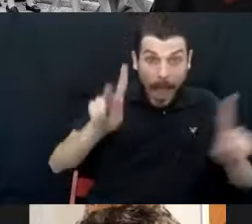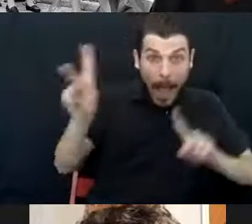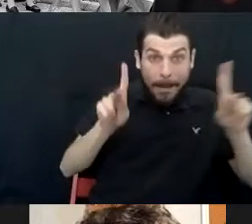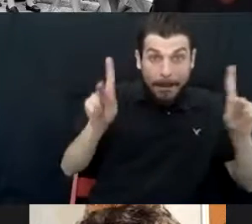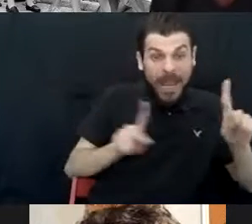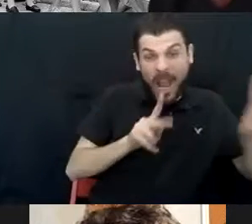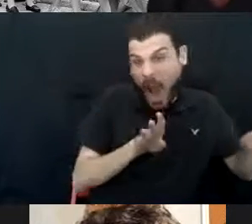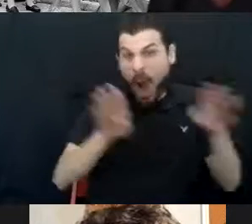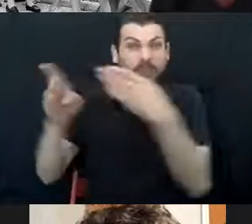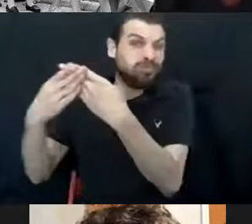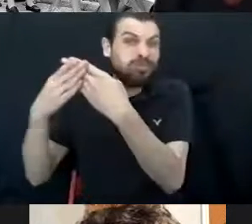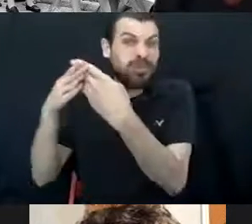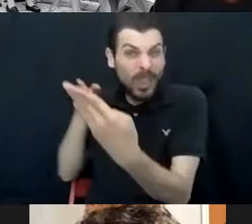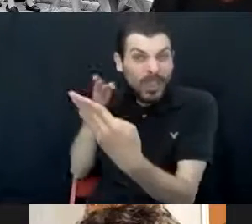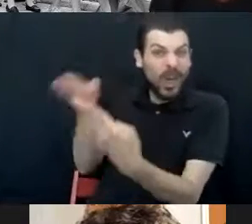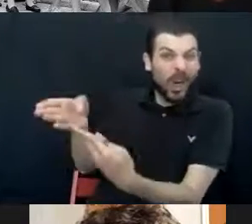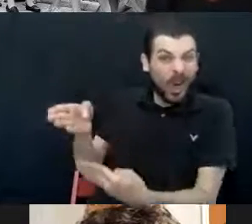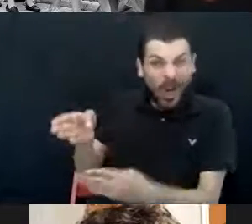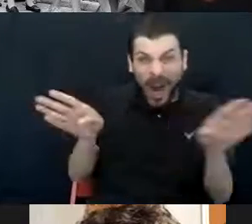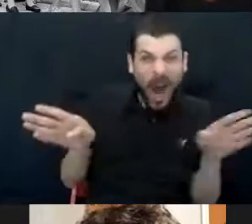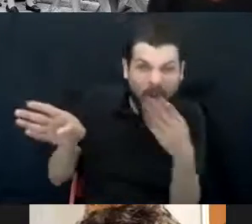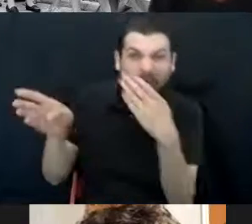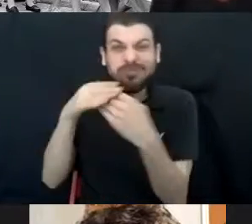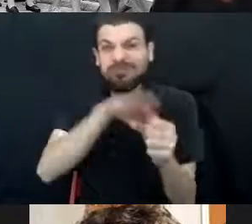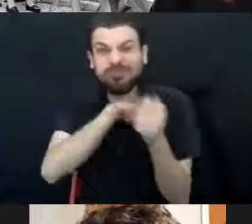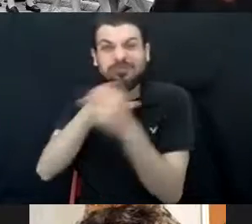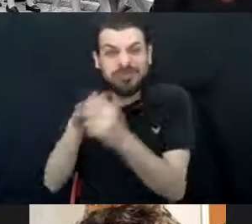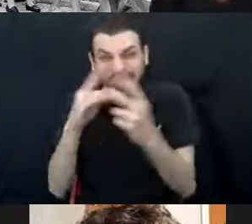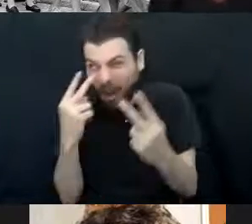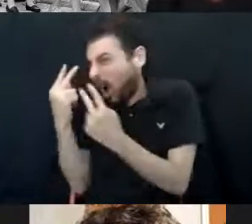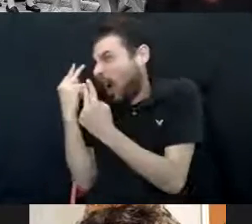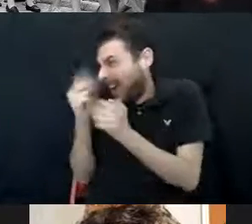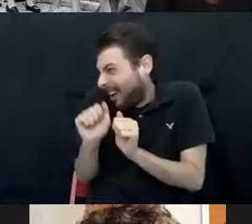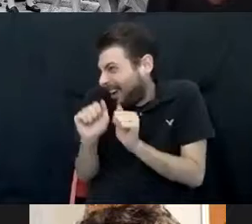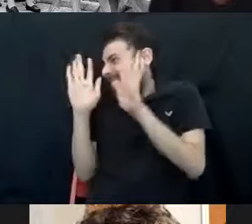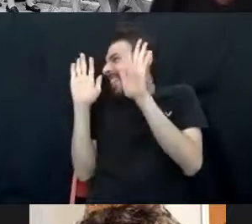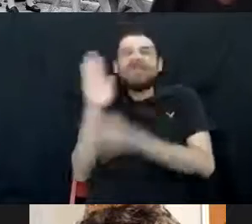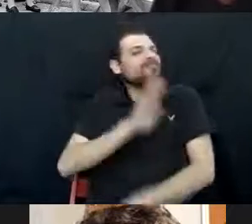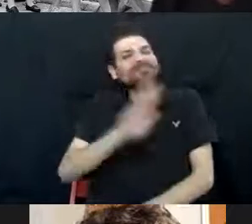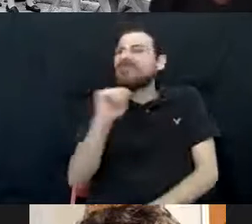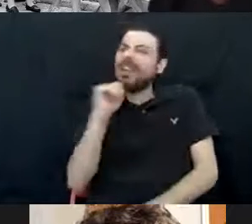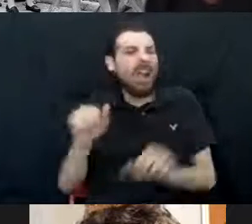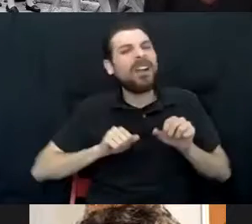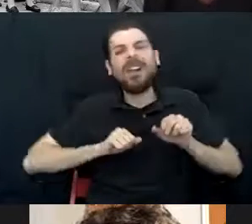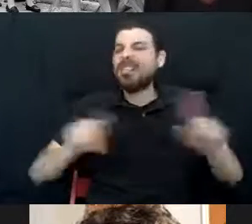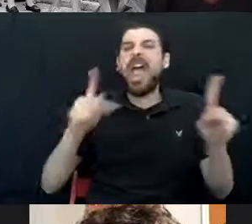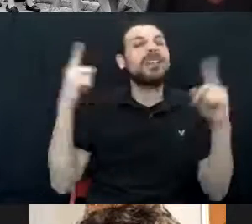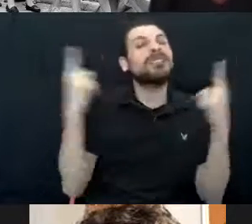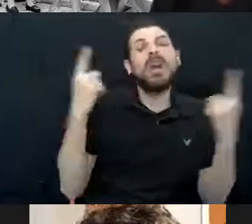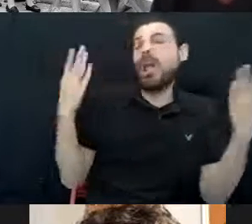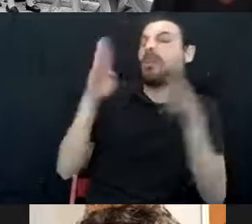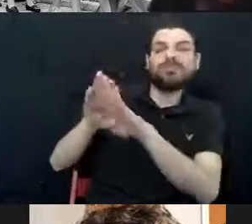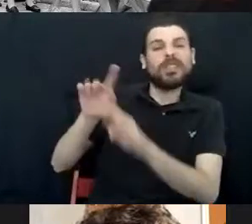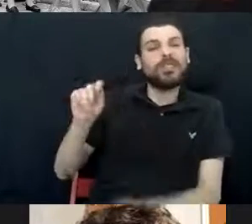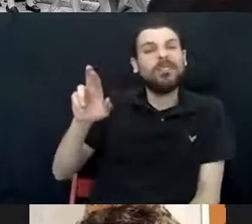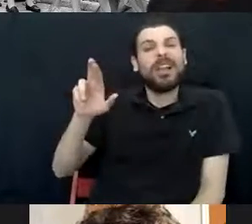turn around, turn around, turn her around. Ain't gonna let nobody turn